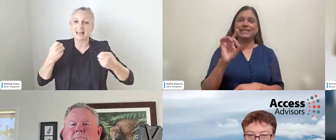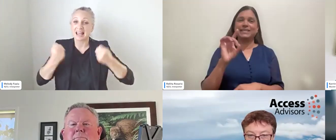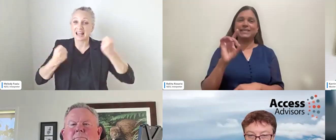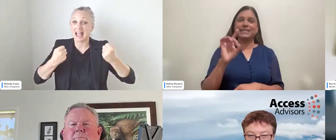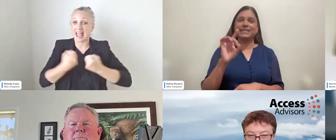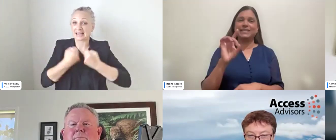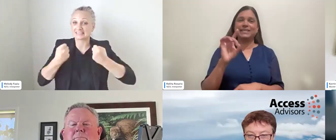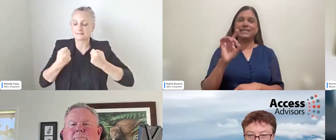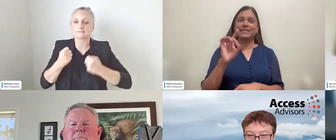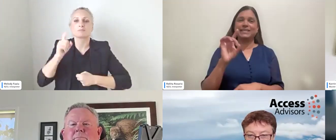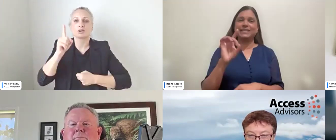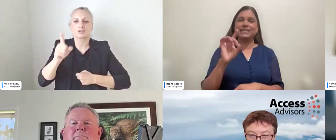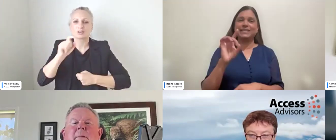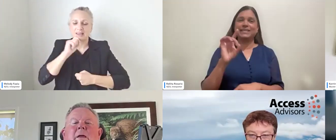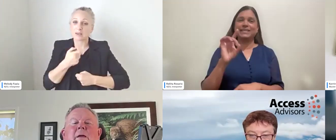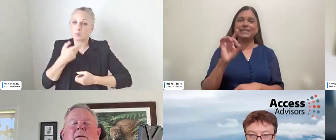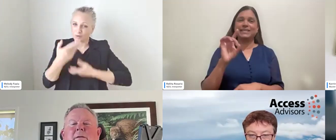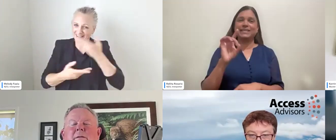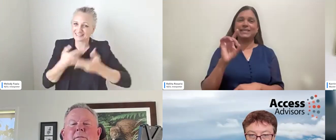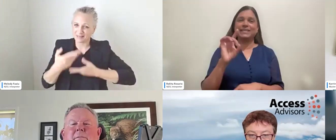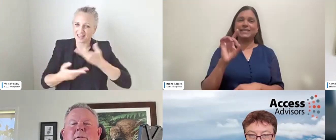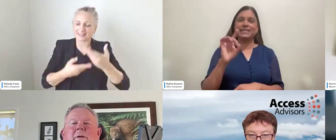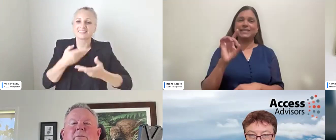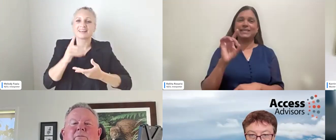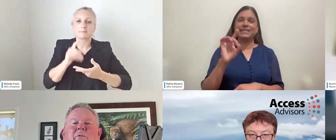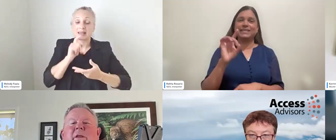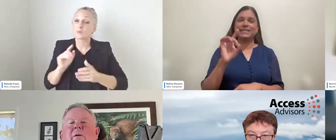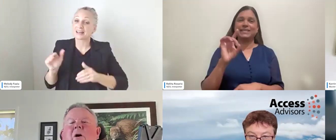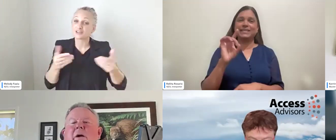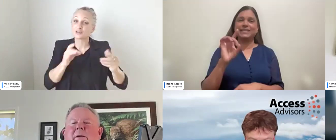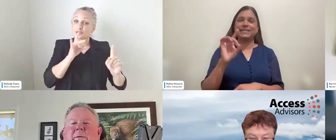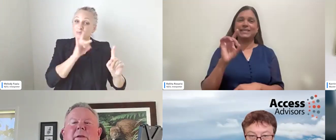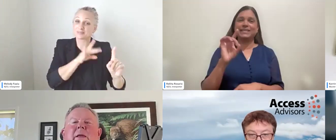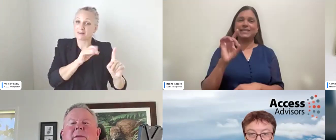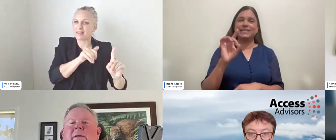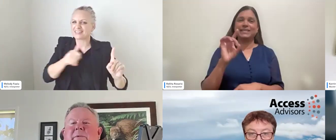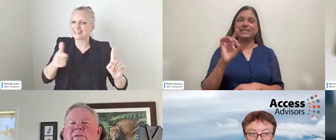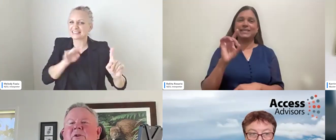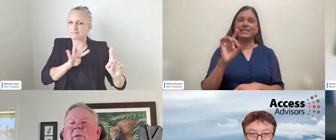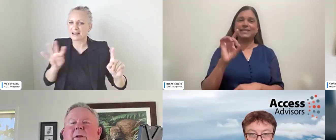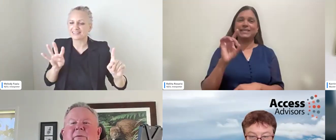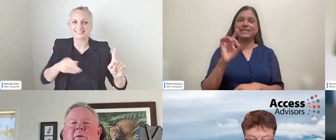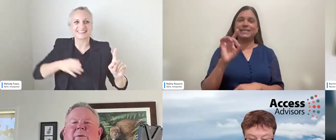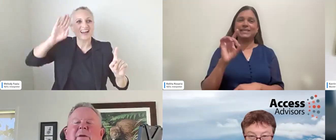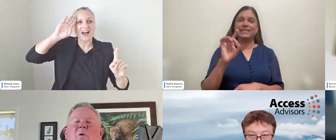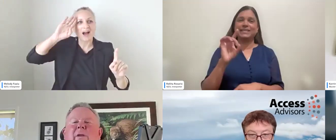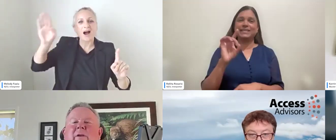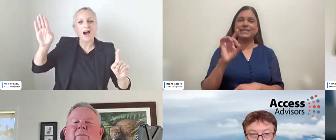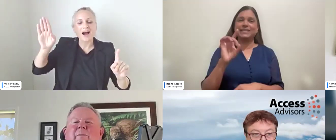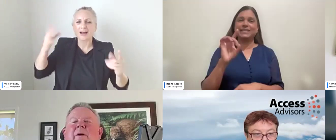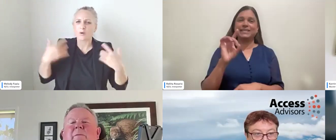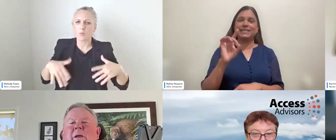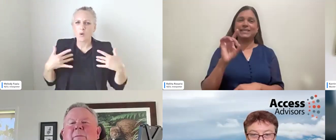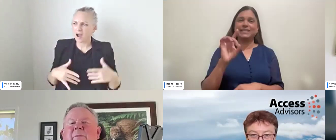and our next panelists. So welcome. Right here, hi. It's certainly been a very busy morning.